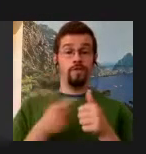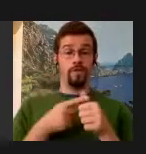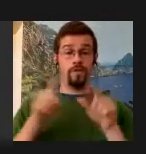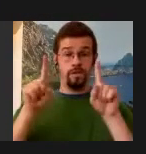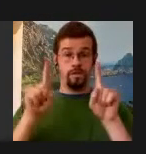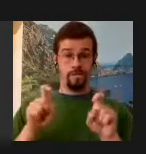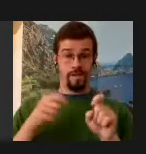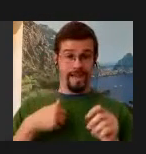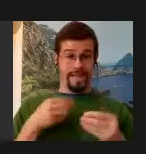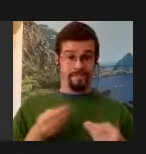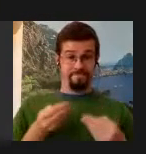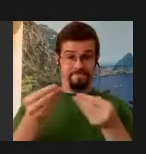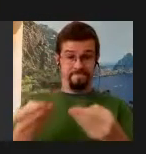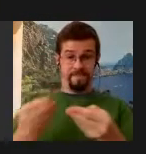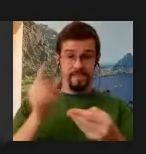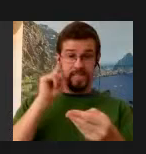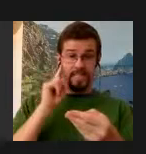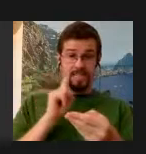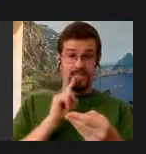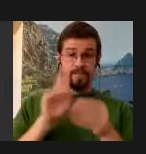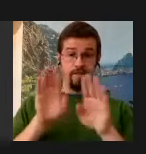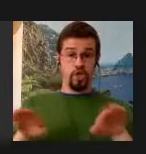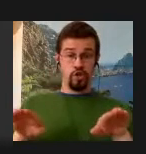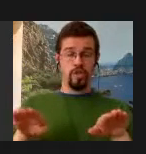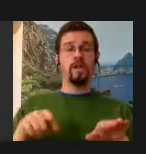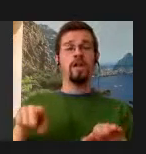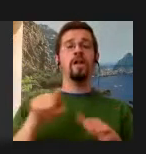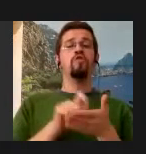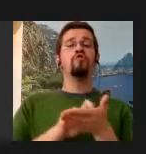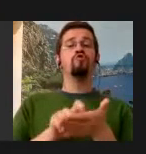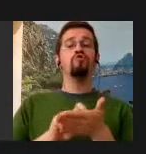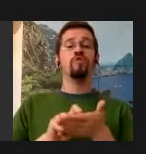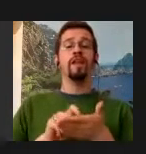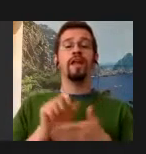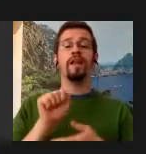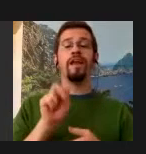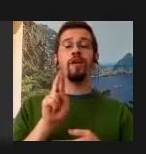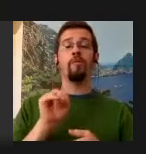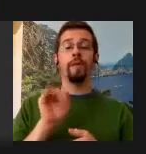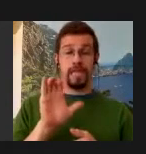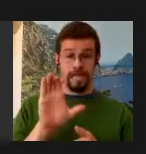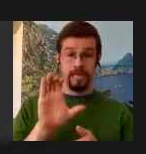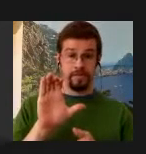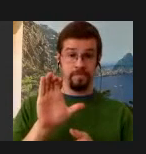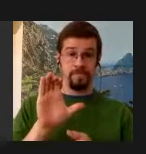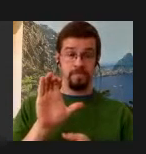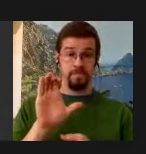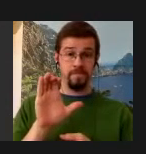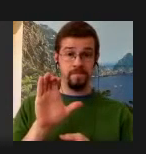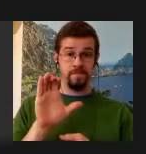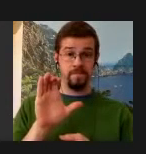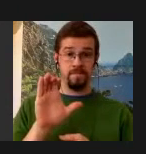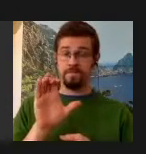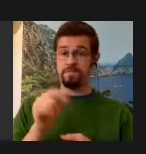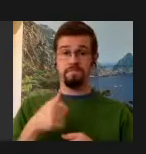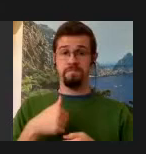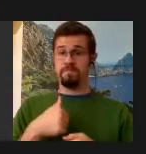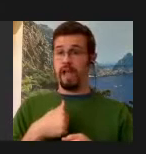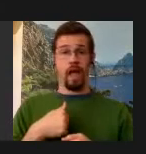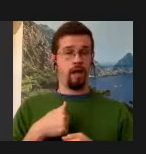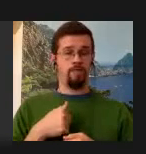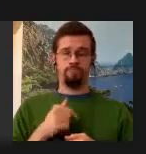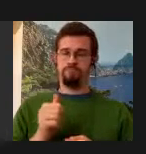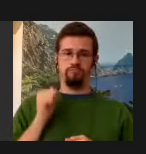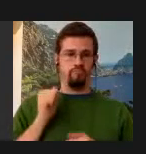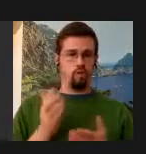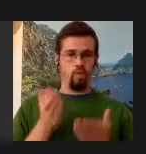deaf children, it was in Arabic. And so I gave them the exam written in Arabic. And I did not want to help them, and